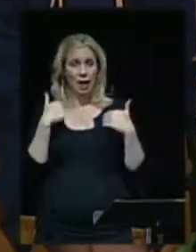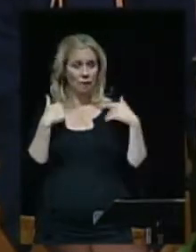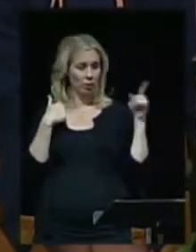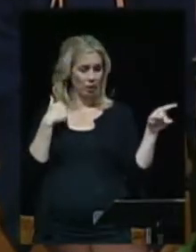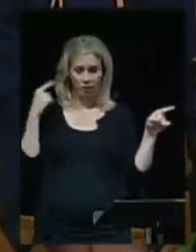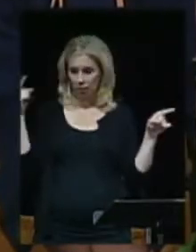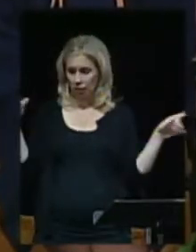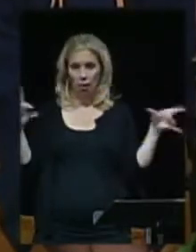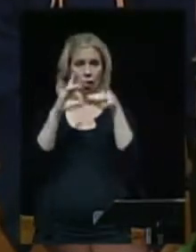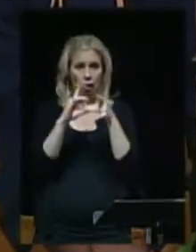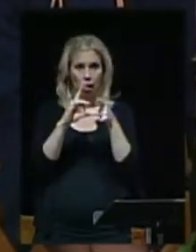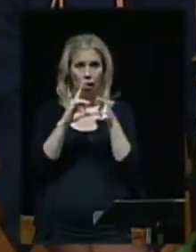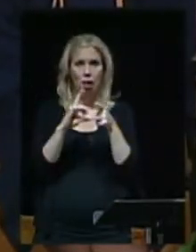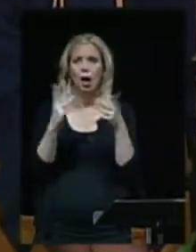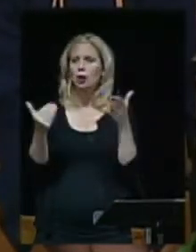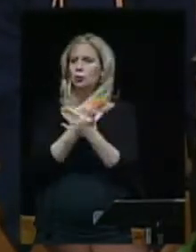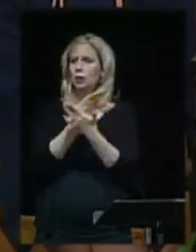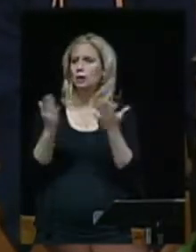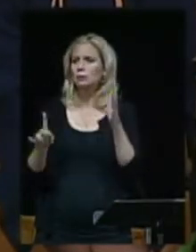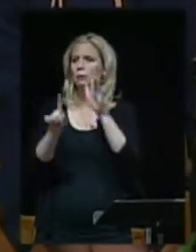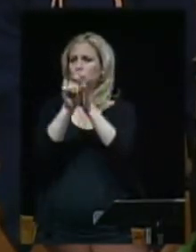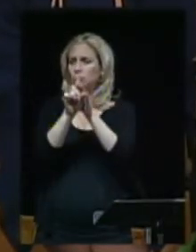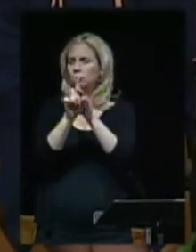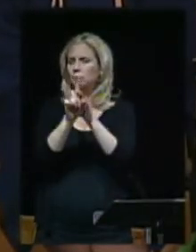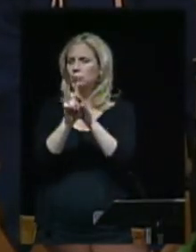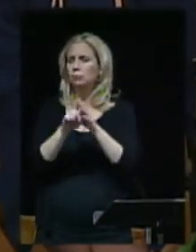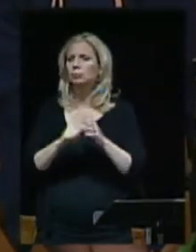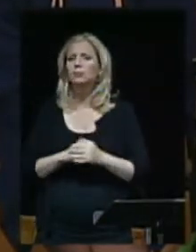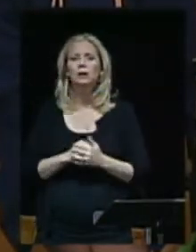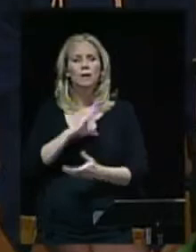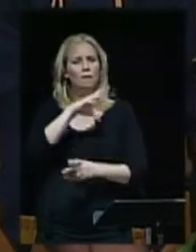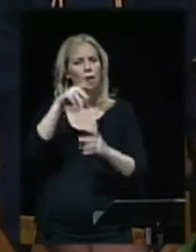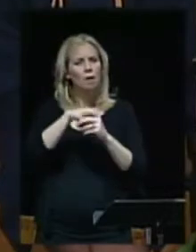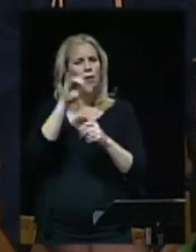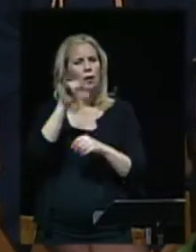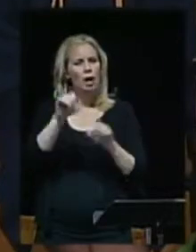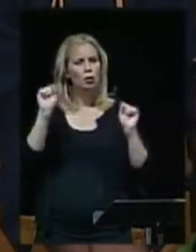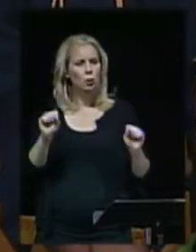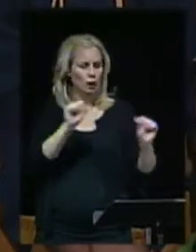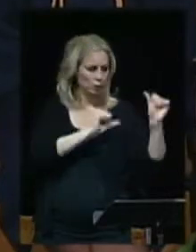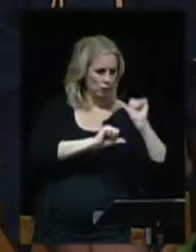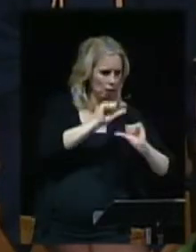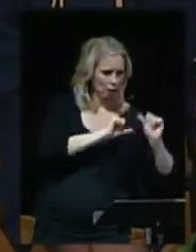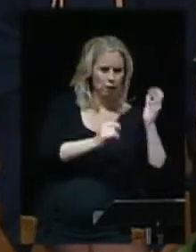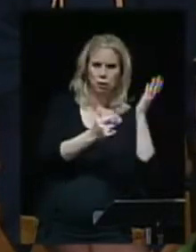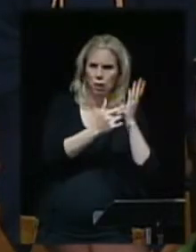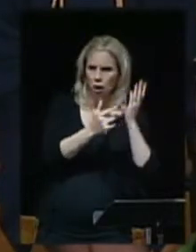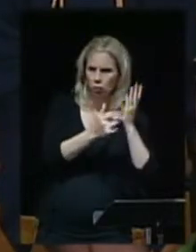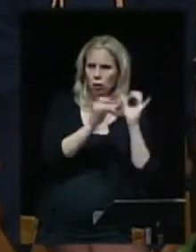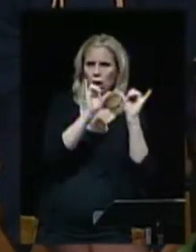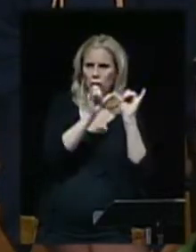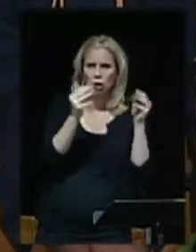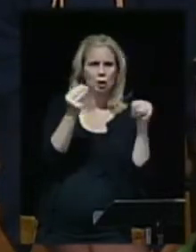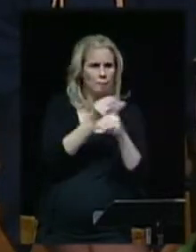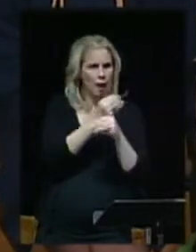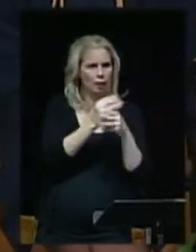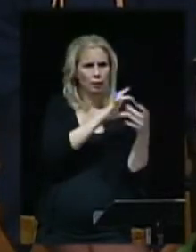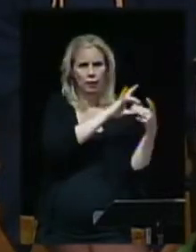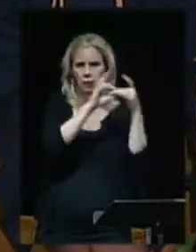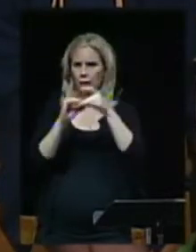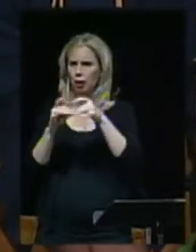never before realized. By engaging in the arts, you will be able to make connections between science, technology, engineering, and math.